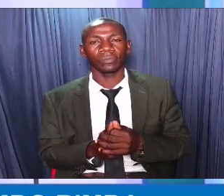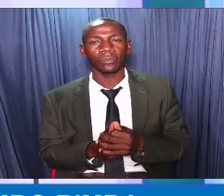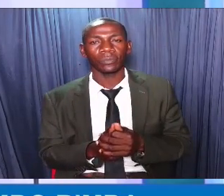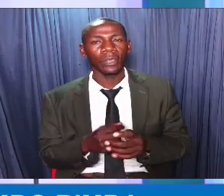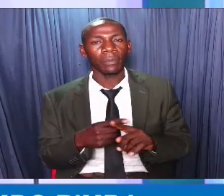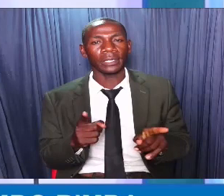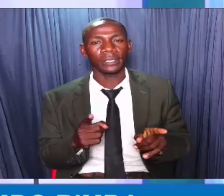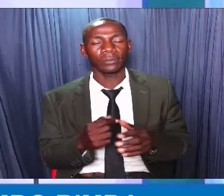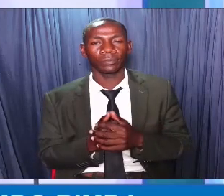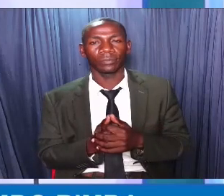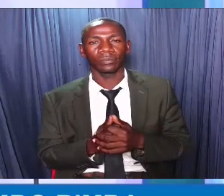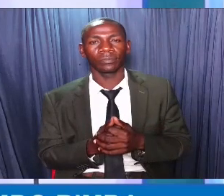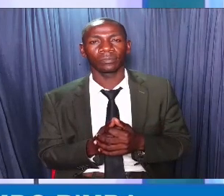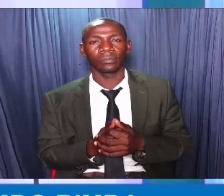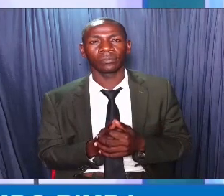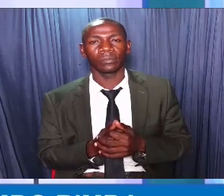Lakini but